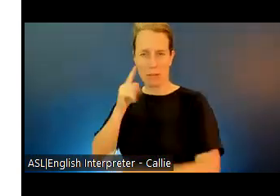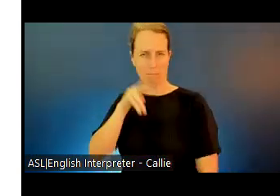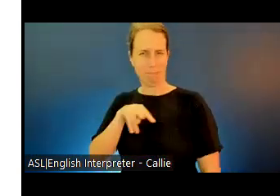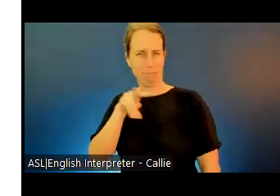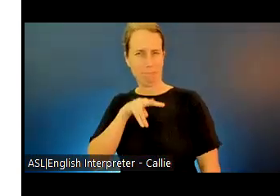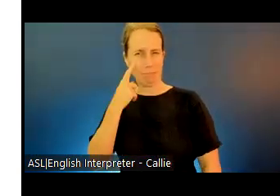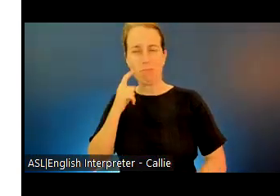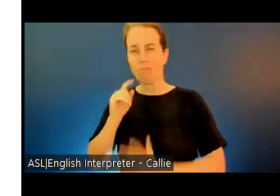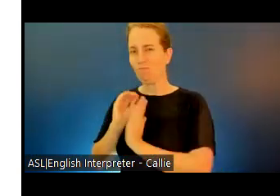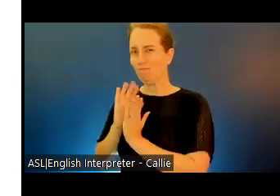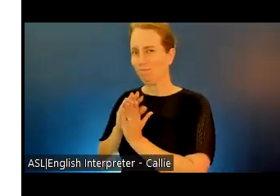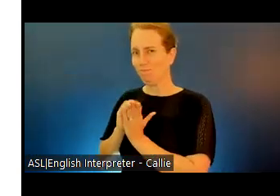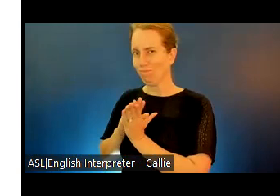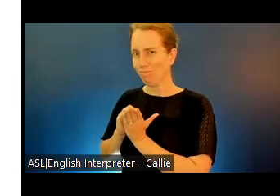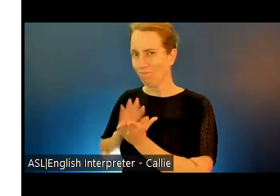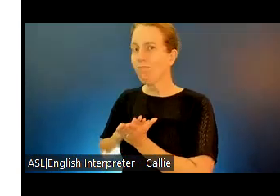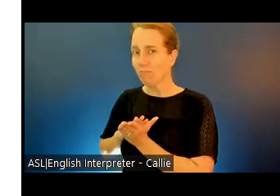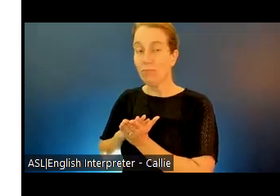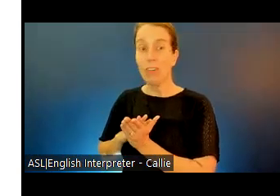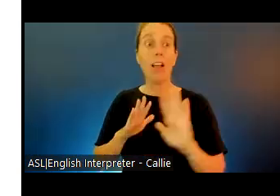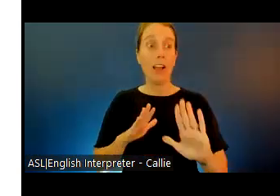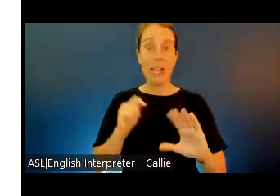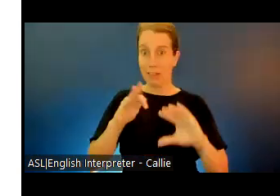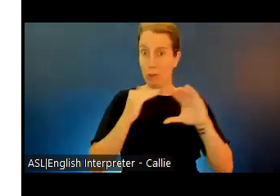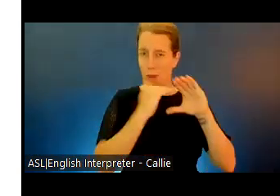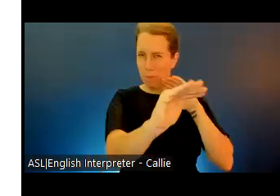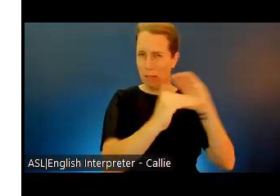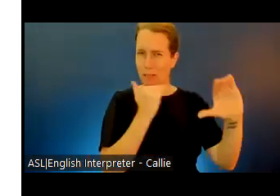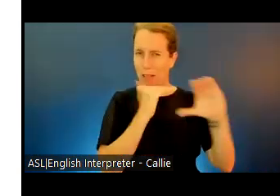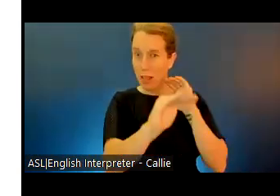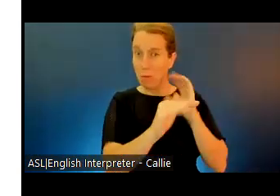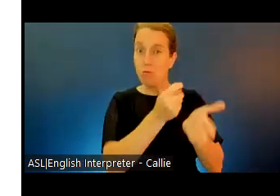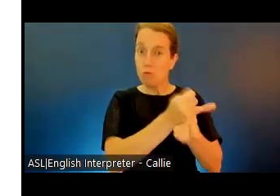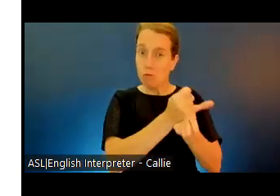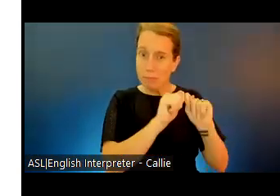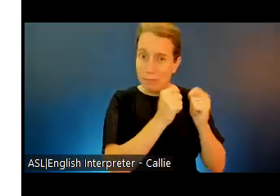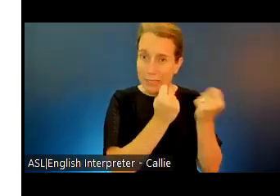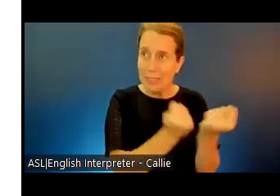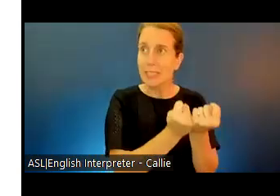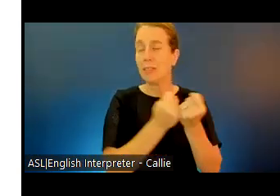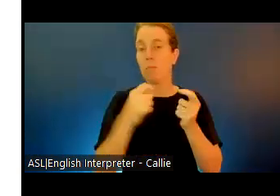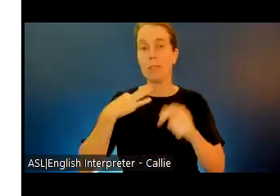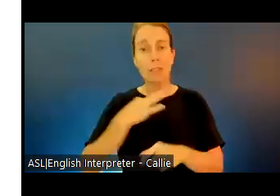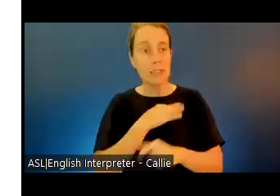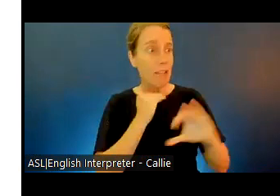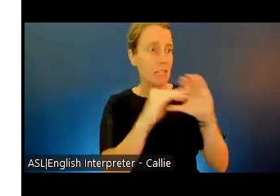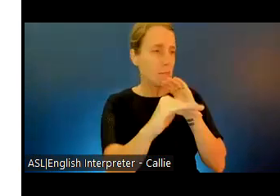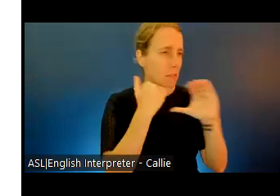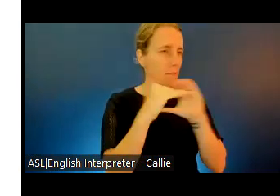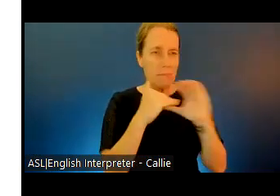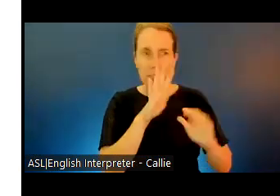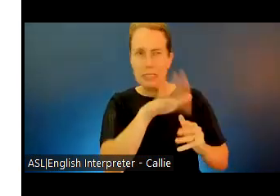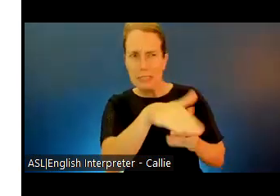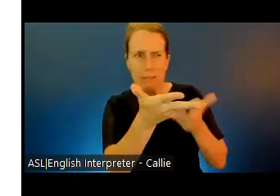good to keep emails back and forth between you and treatment team members about what's been happening. And related to that,